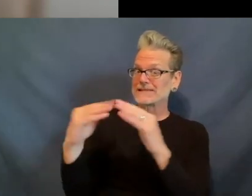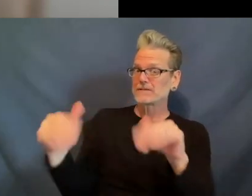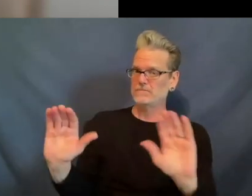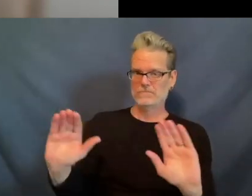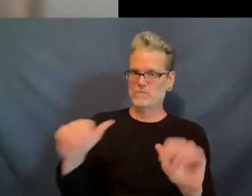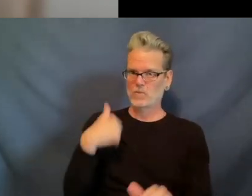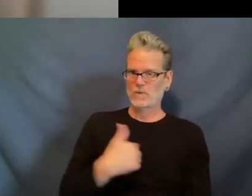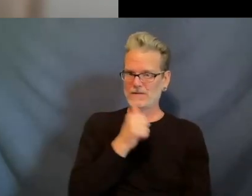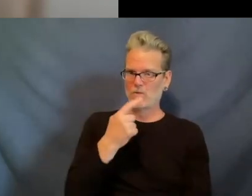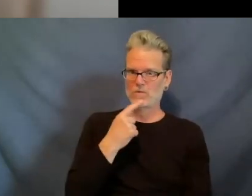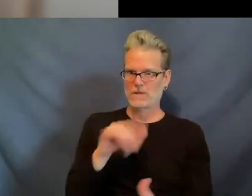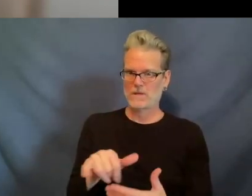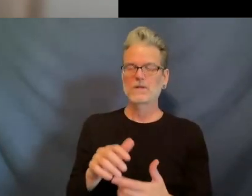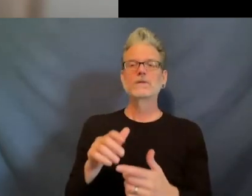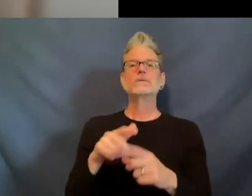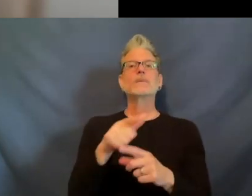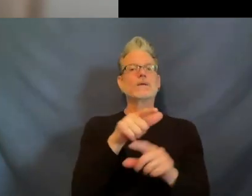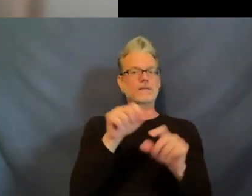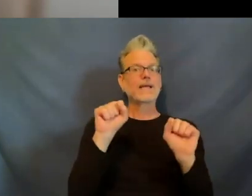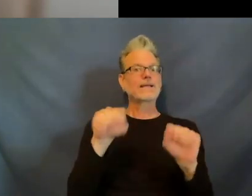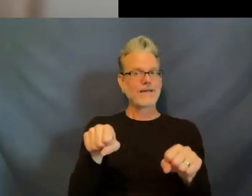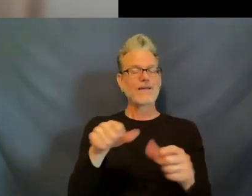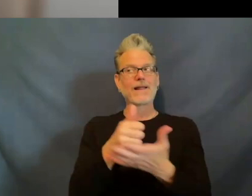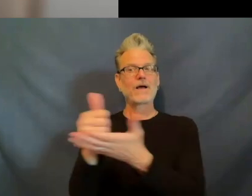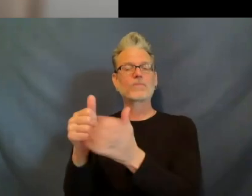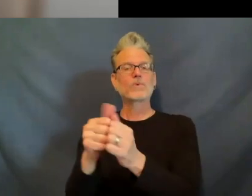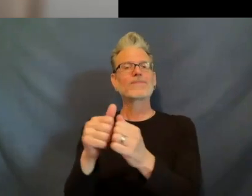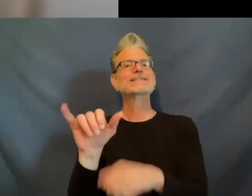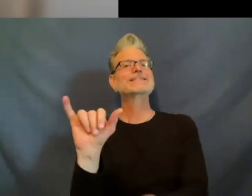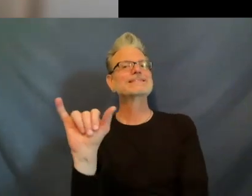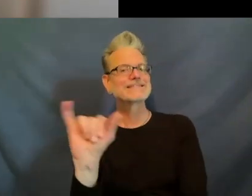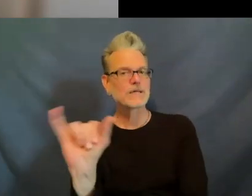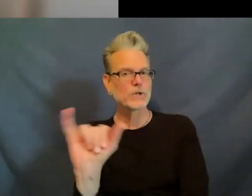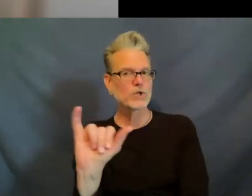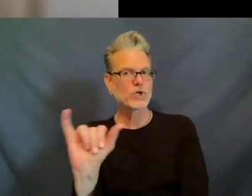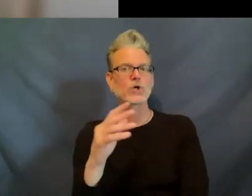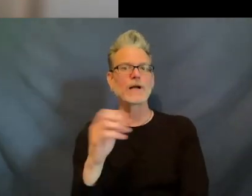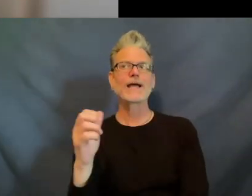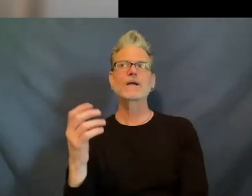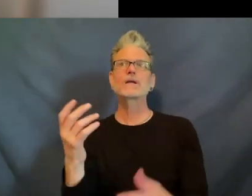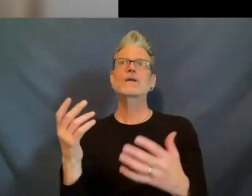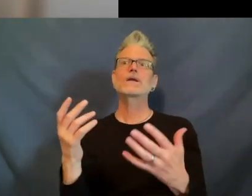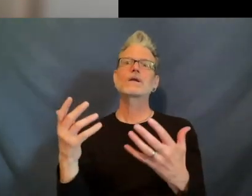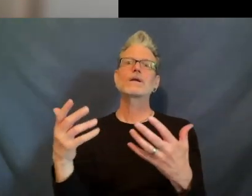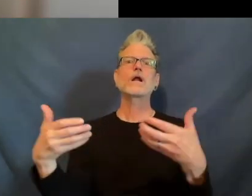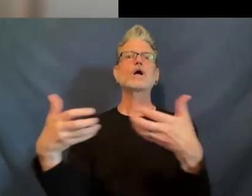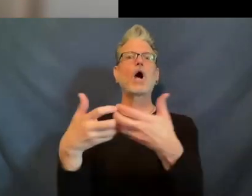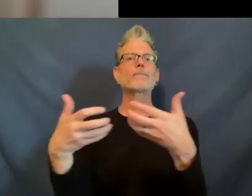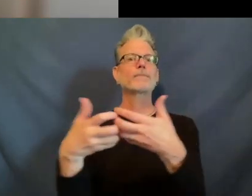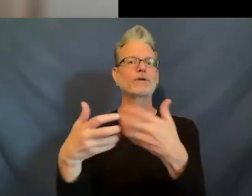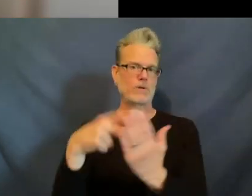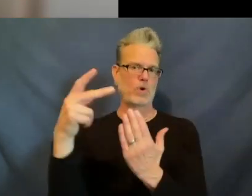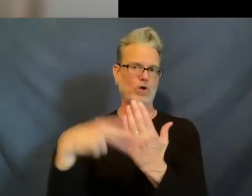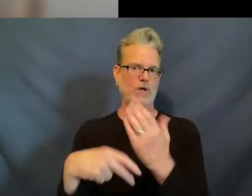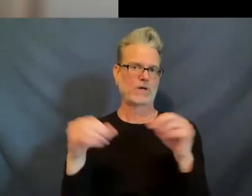utilize that authority to assist in similar and I'll say complementary project